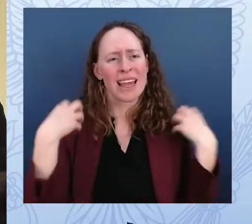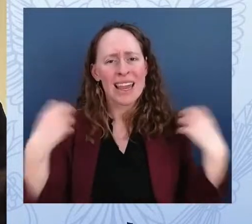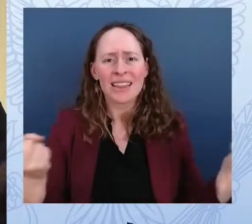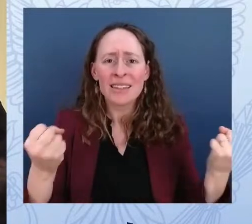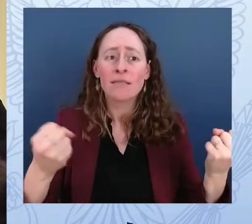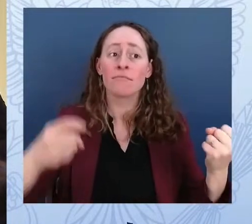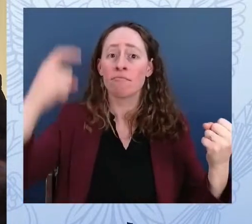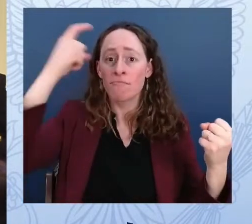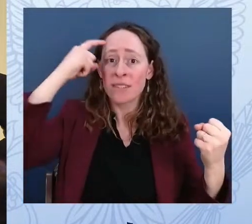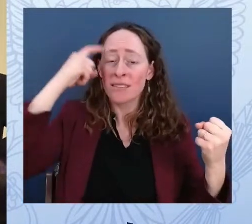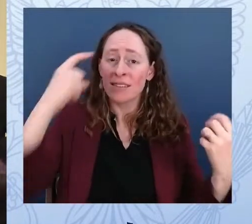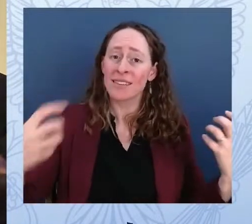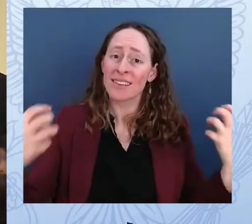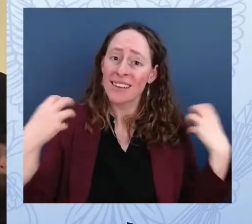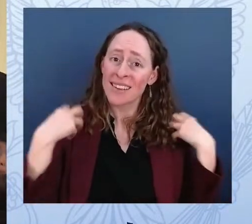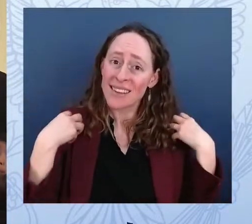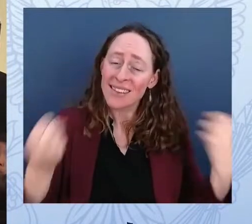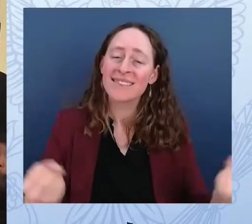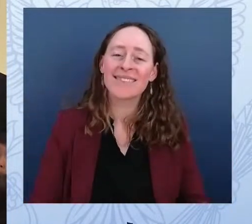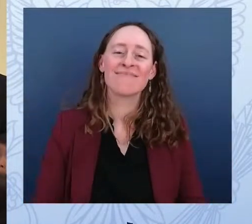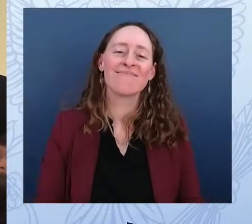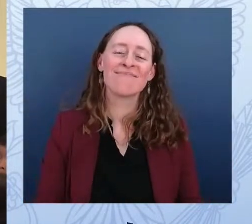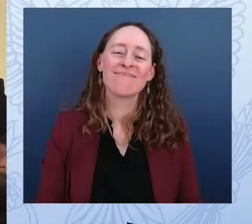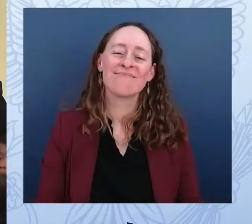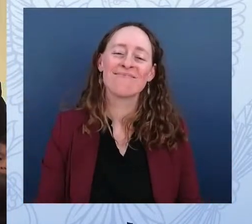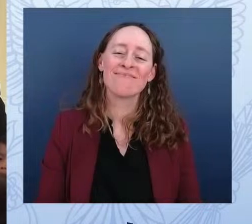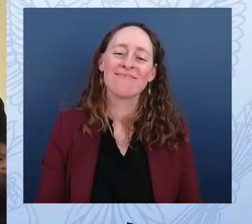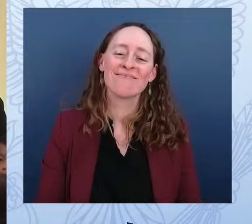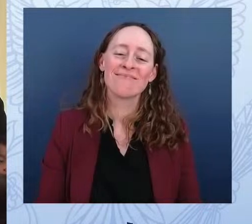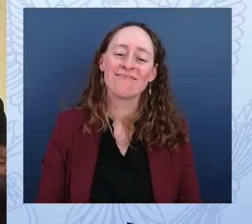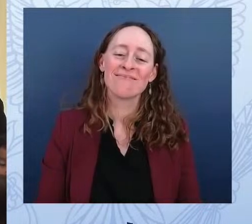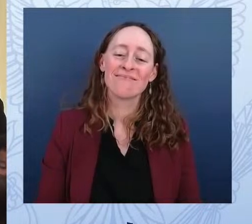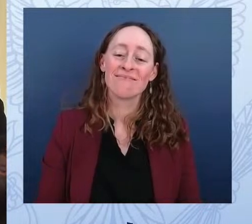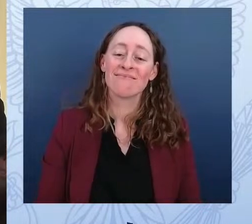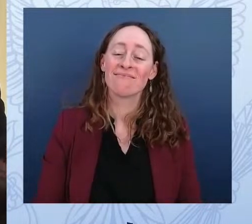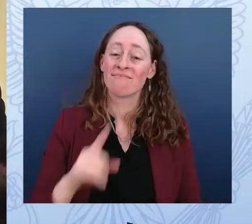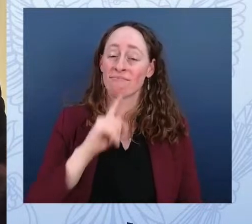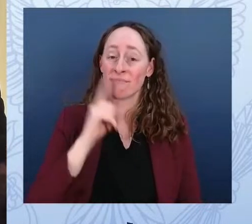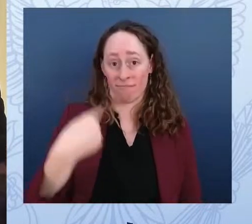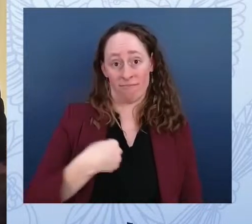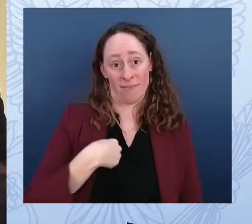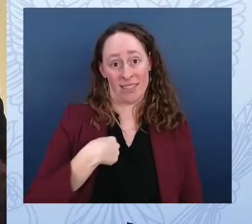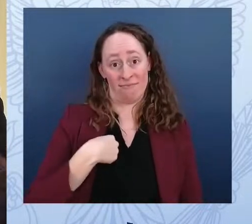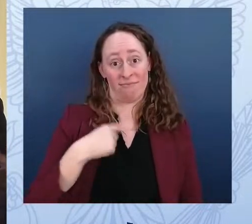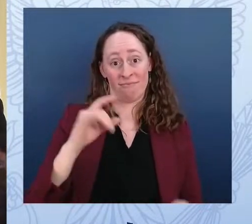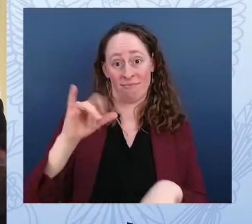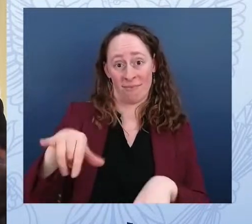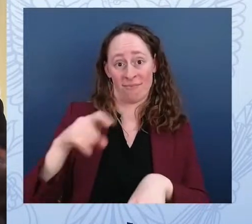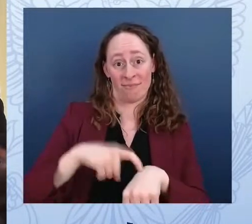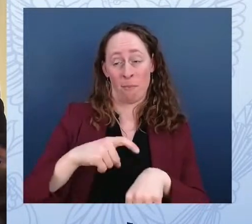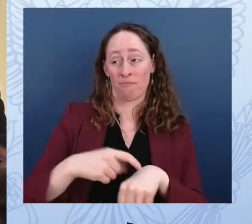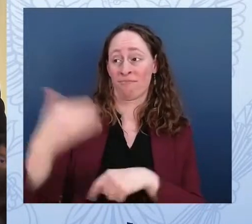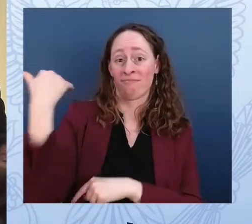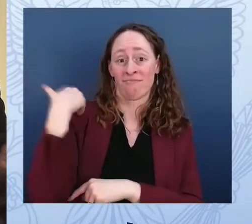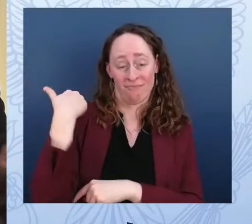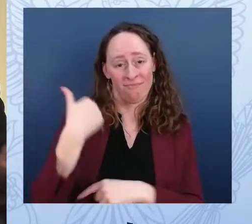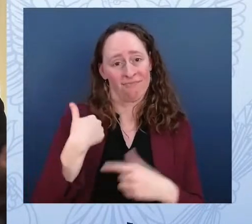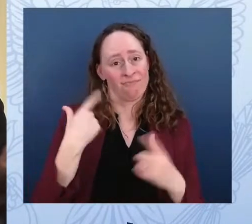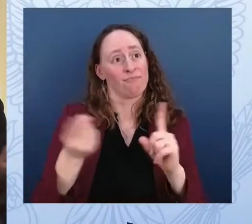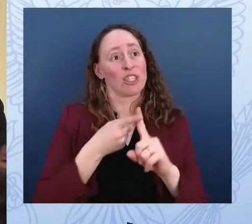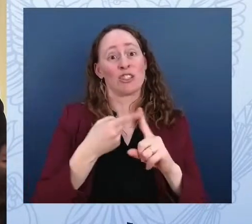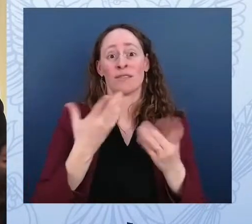by thanking National Guard members, and I remain grateful for your service and for sharing your stories and